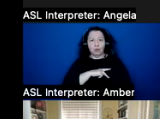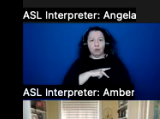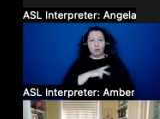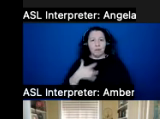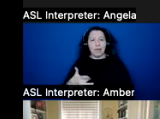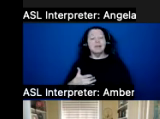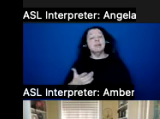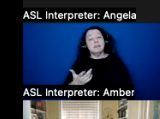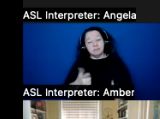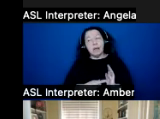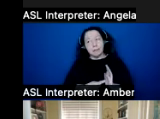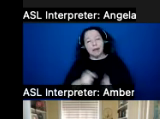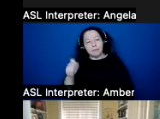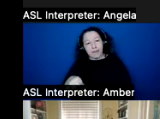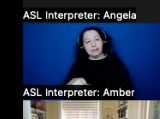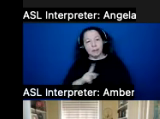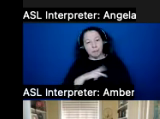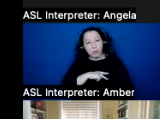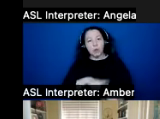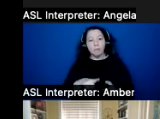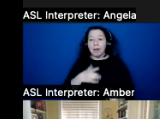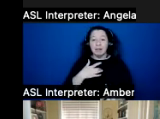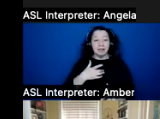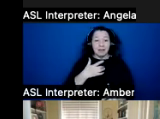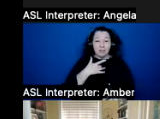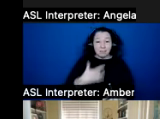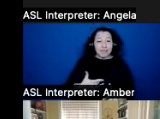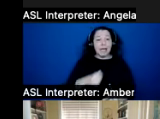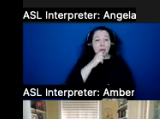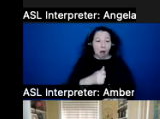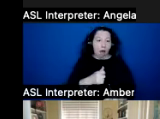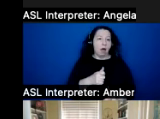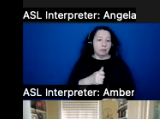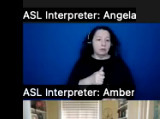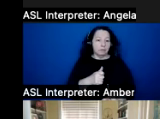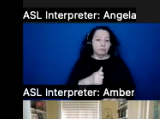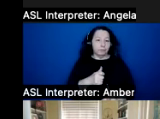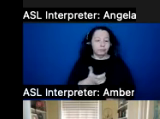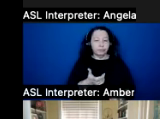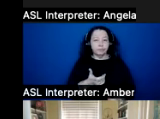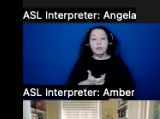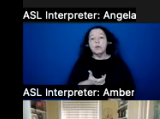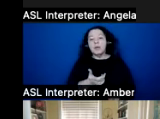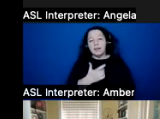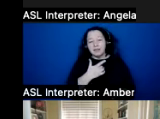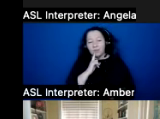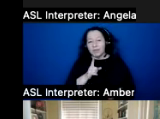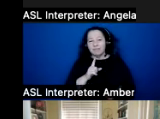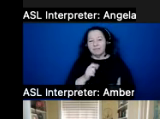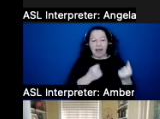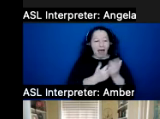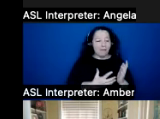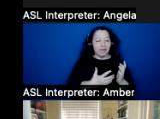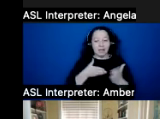Sometimes it is, but it usually isn't anything personal. It's simply that advocates and prosecutors look at